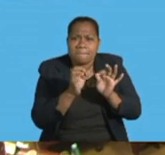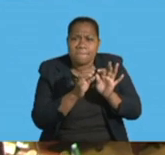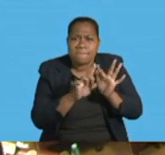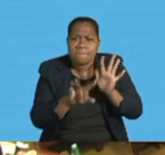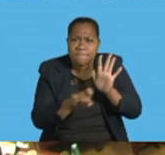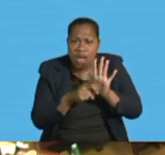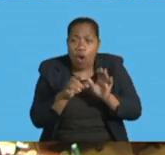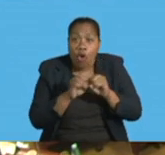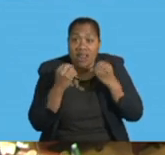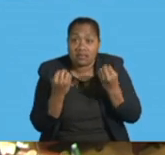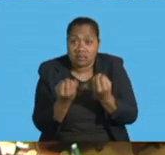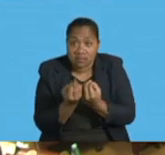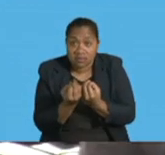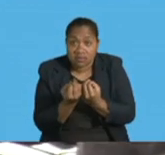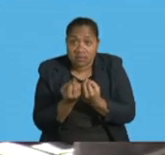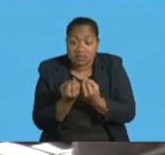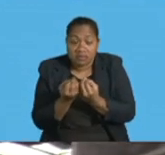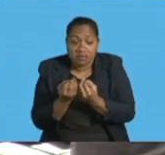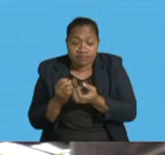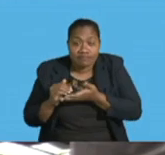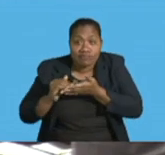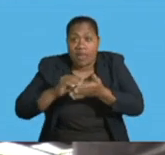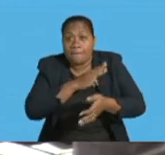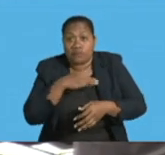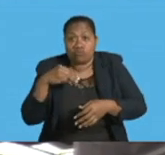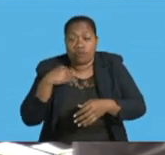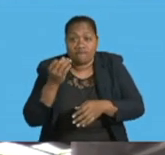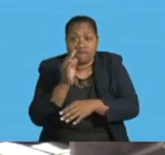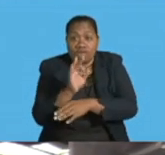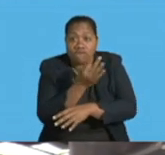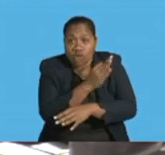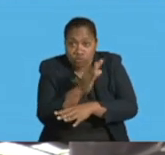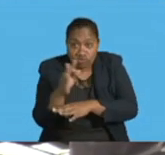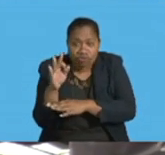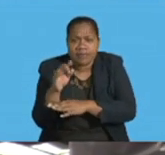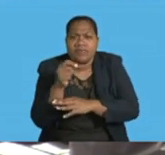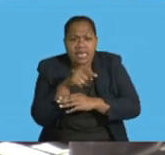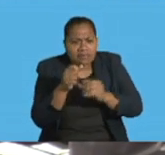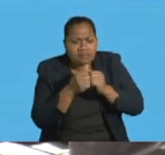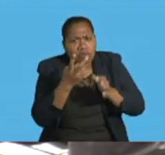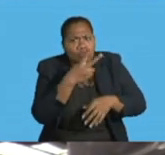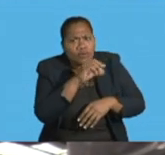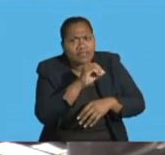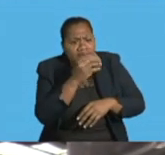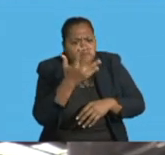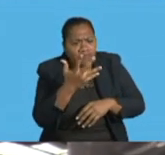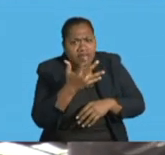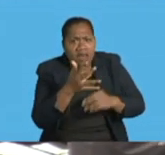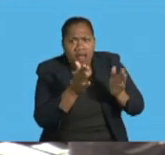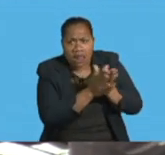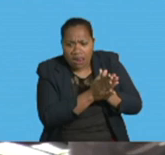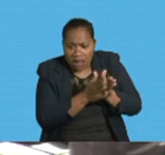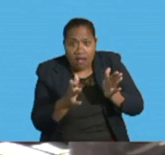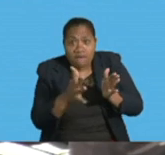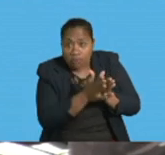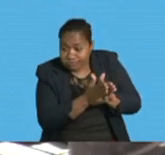of Forestry. The project commenced in September 2015 for the specific duration of 36 months,